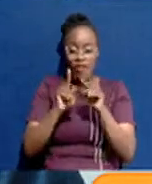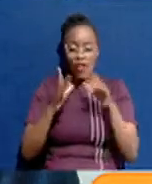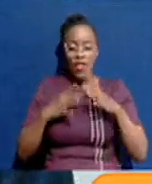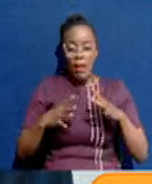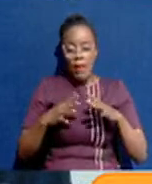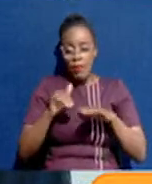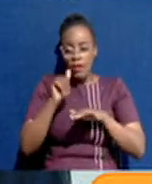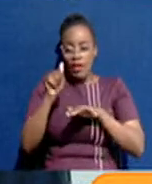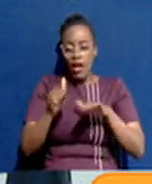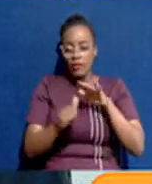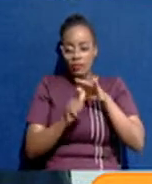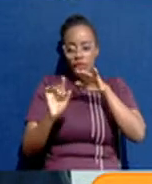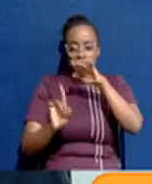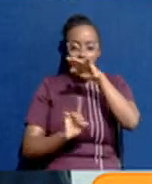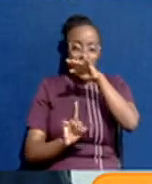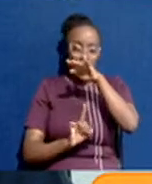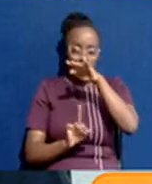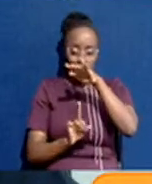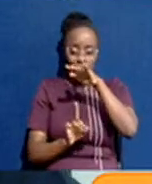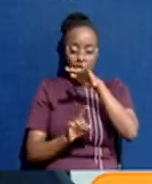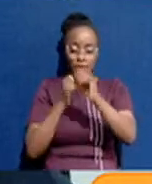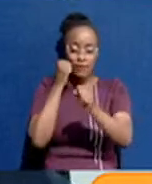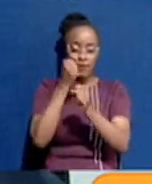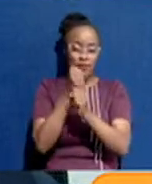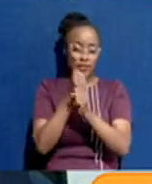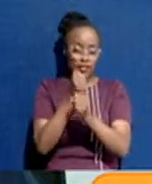the ministry's dysfunction,